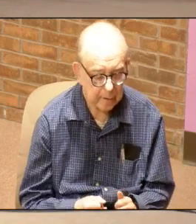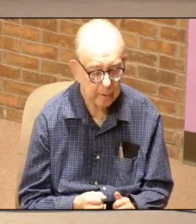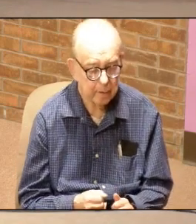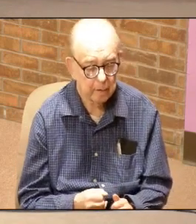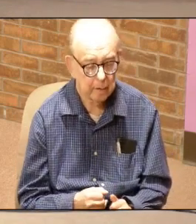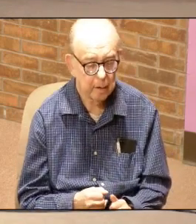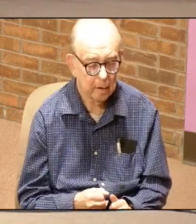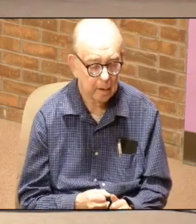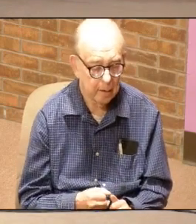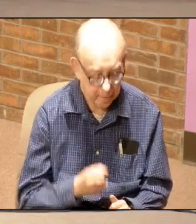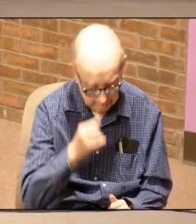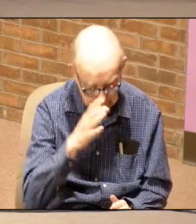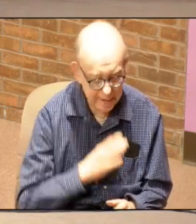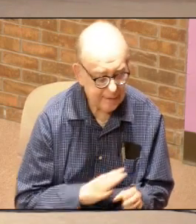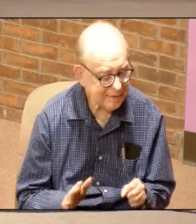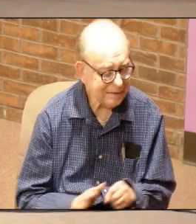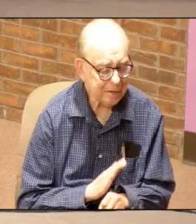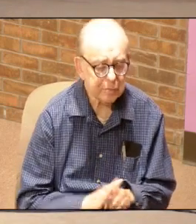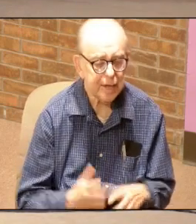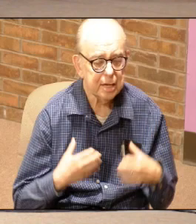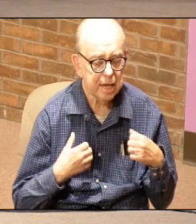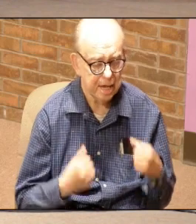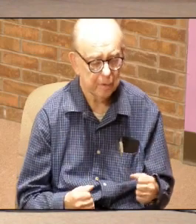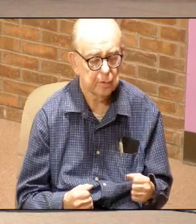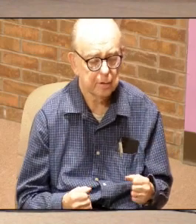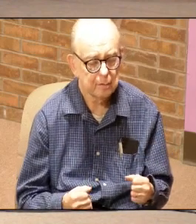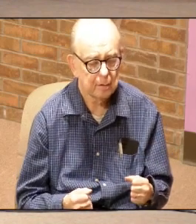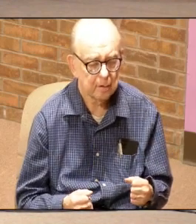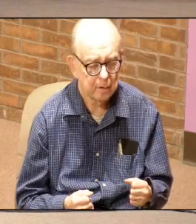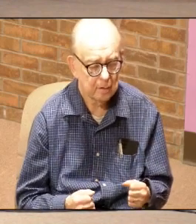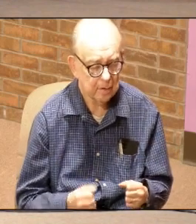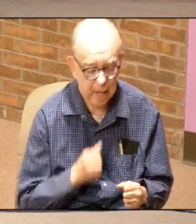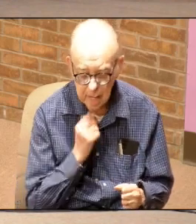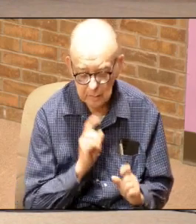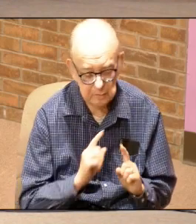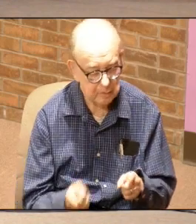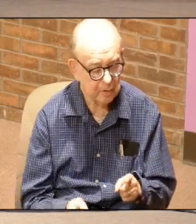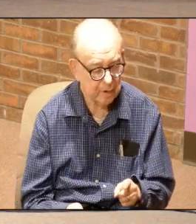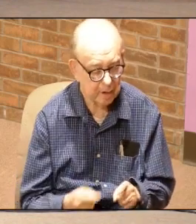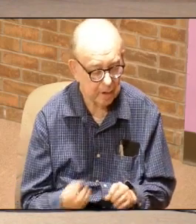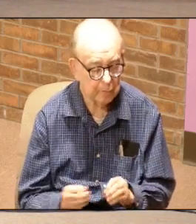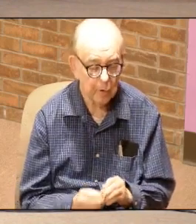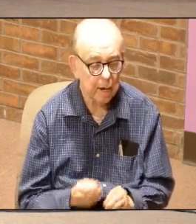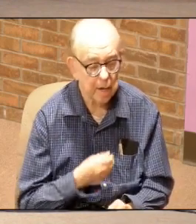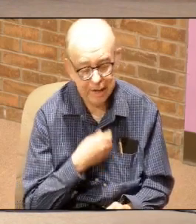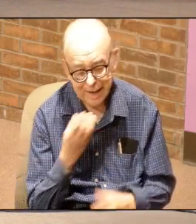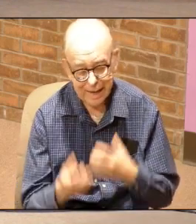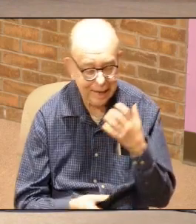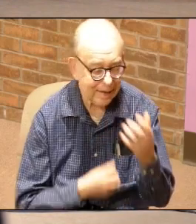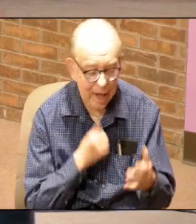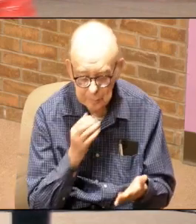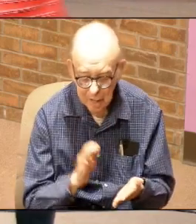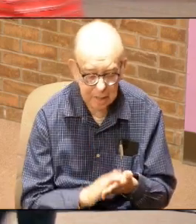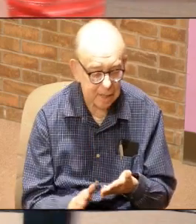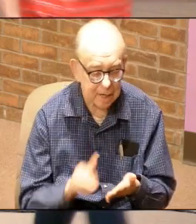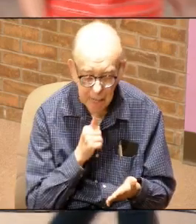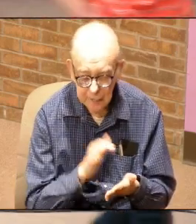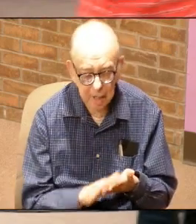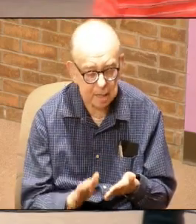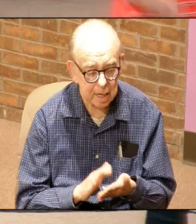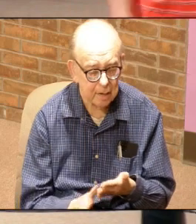guy is totally healed. He doesn't have to go around anymore hollering, unclean,